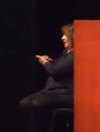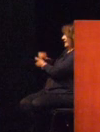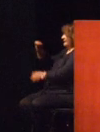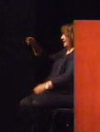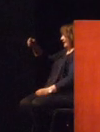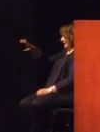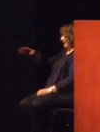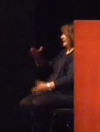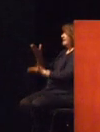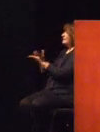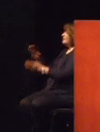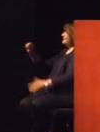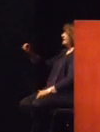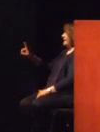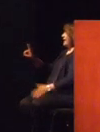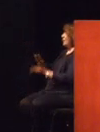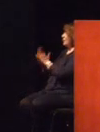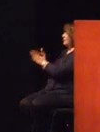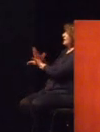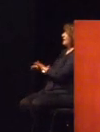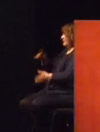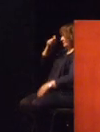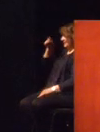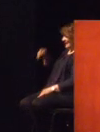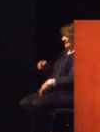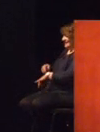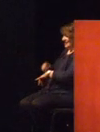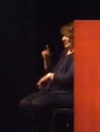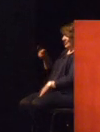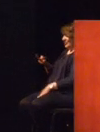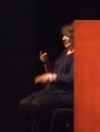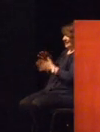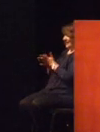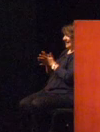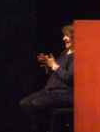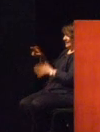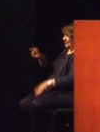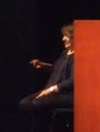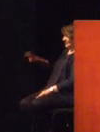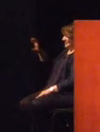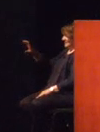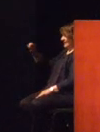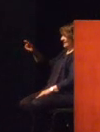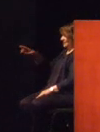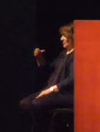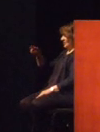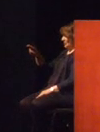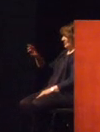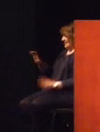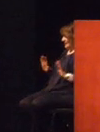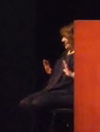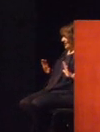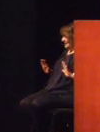San Diego community colleges, because they're only at this time counting transfers to CSU and UC, and we do